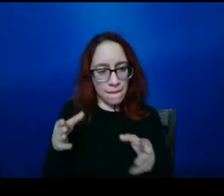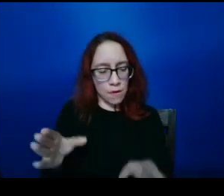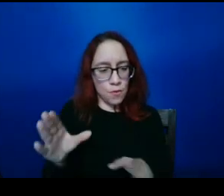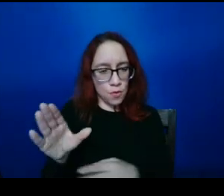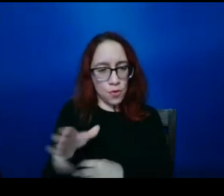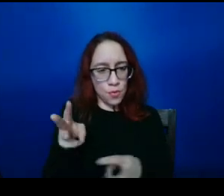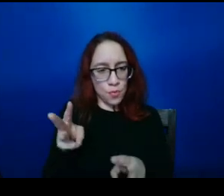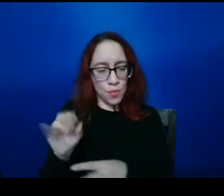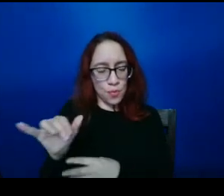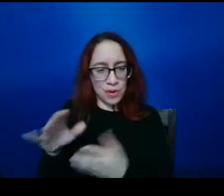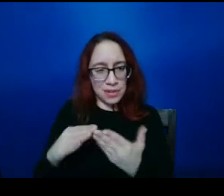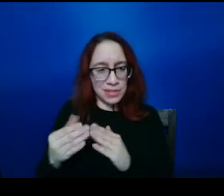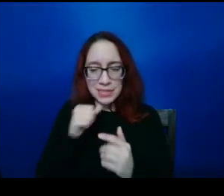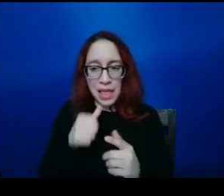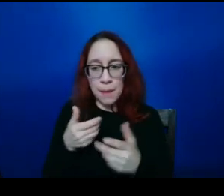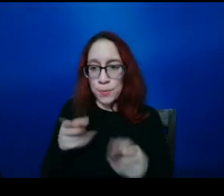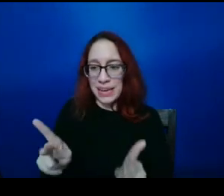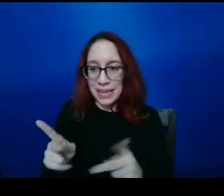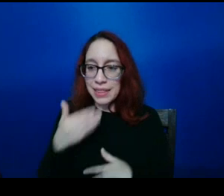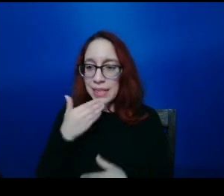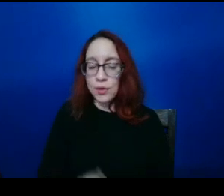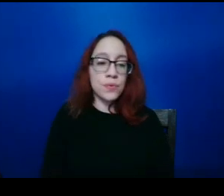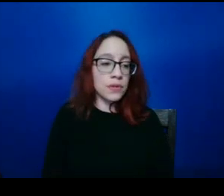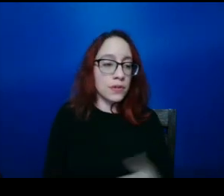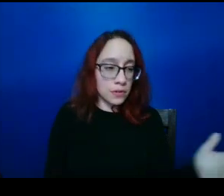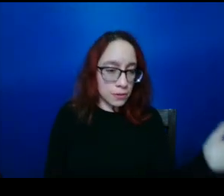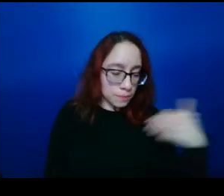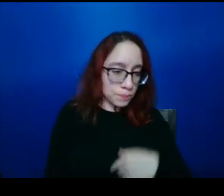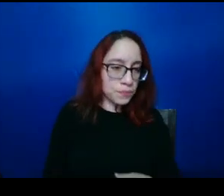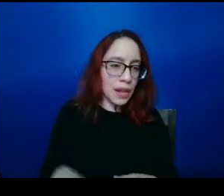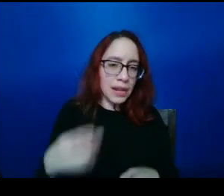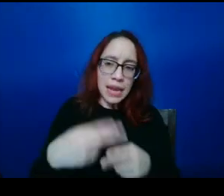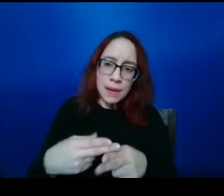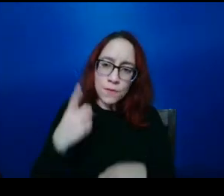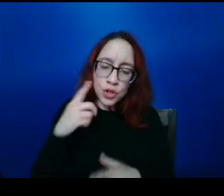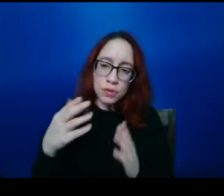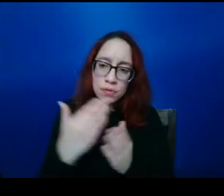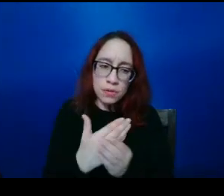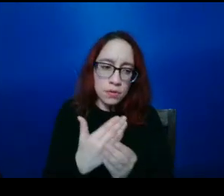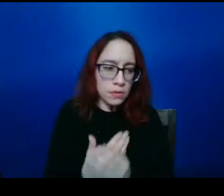city property, which was not permitted. All Thank right. you. Thank you. Next speaker. Please state your name for the record.